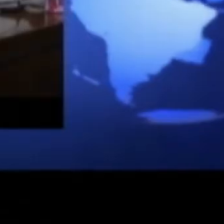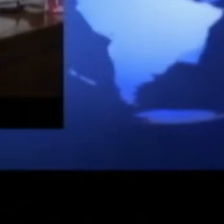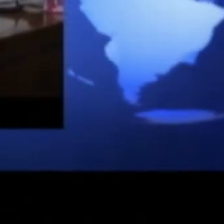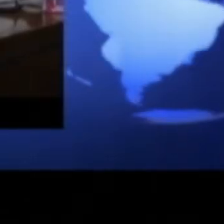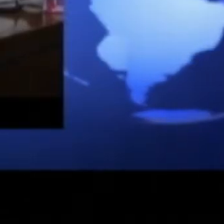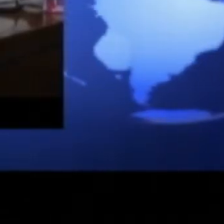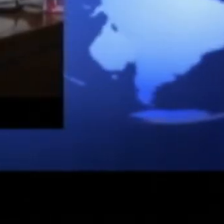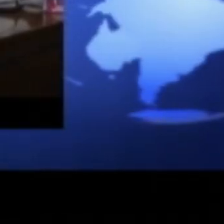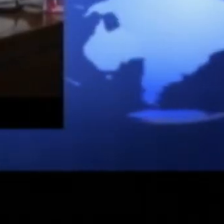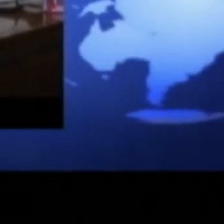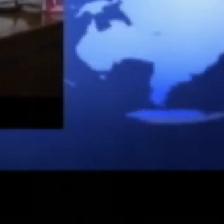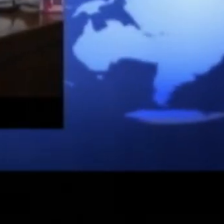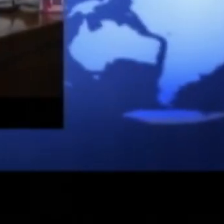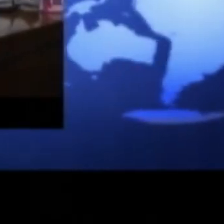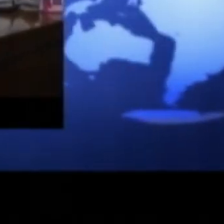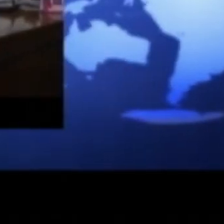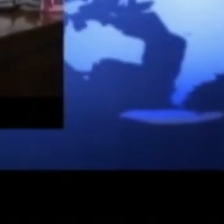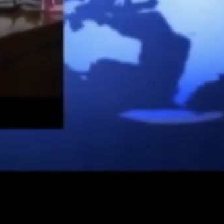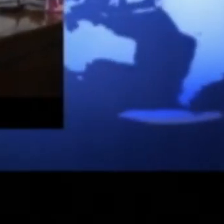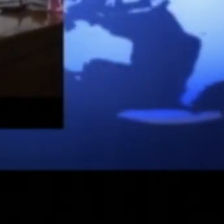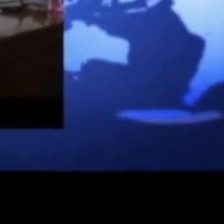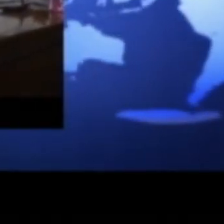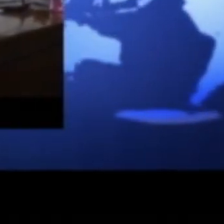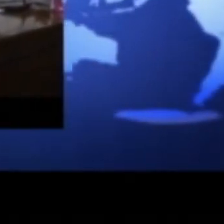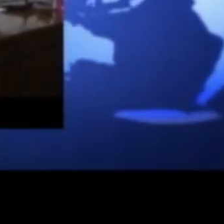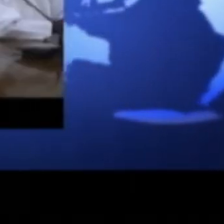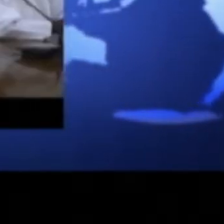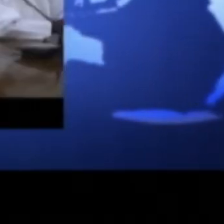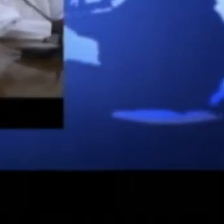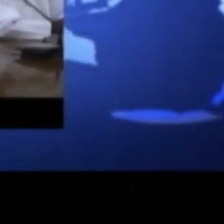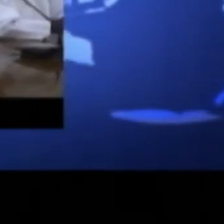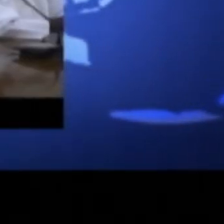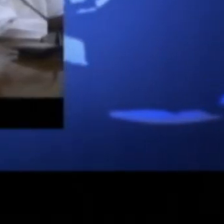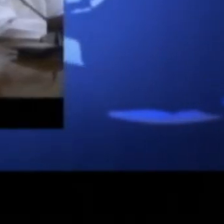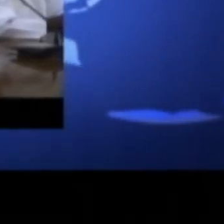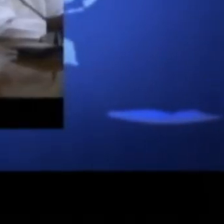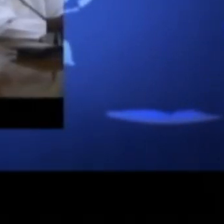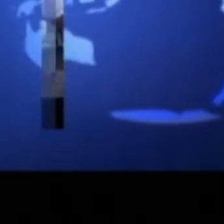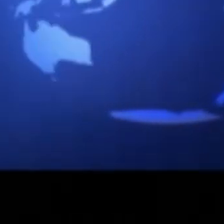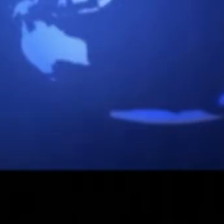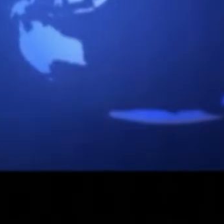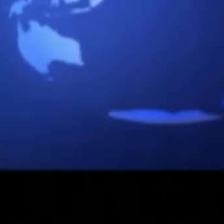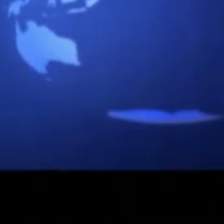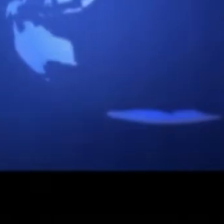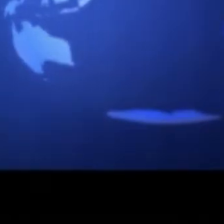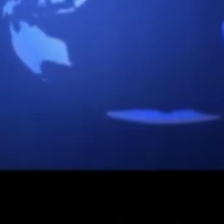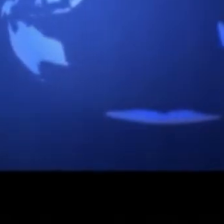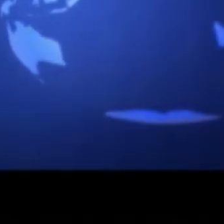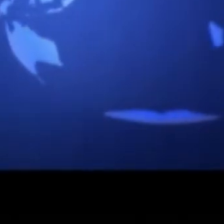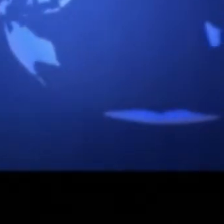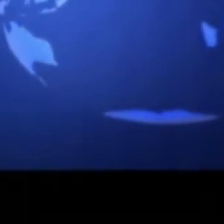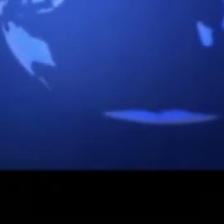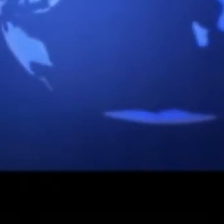Korean International Developments to establish Digital Learning Center in Bauchi.